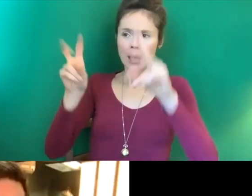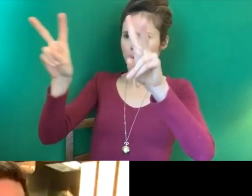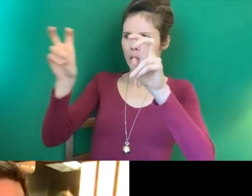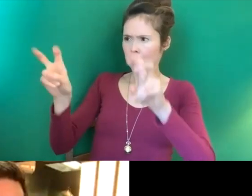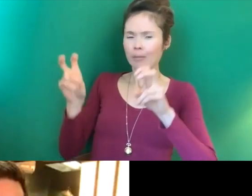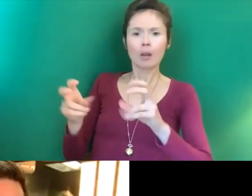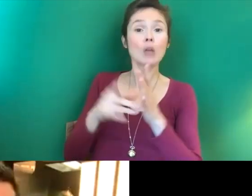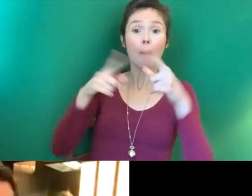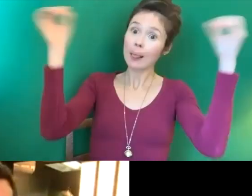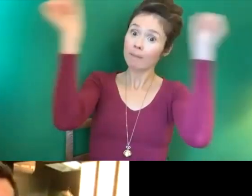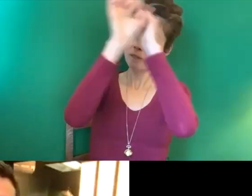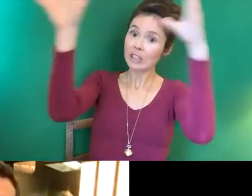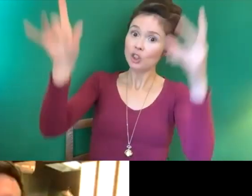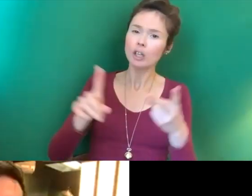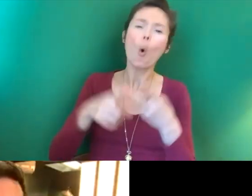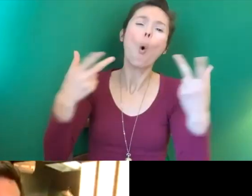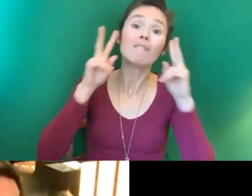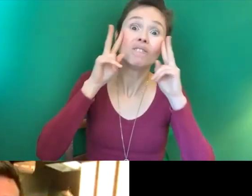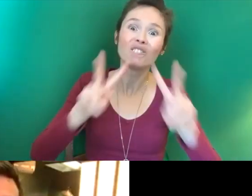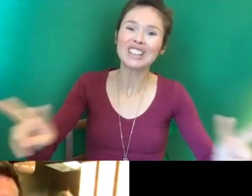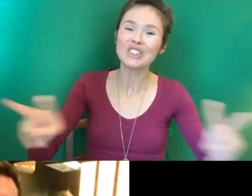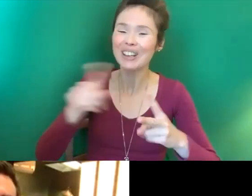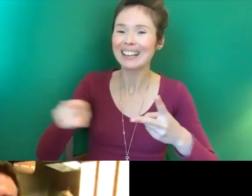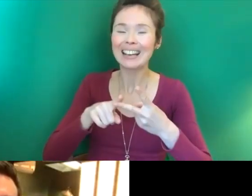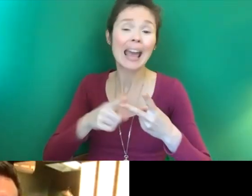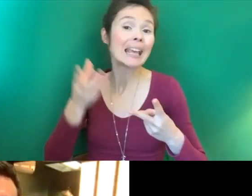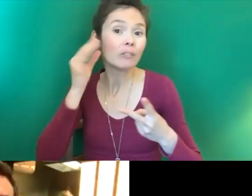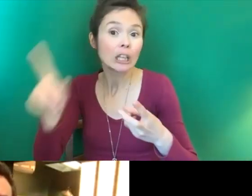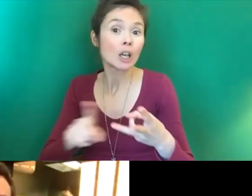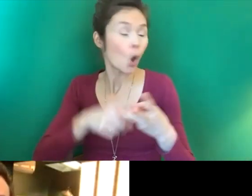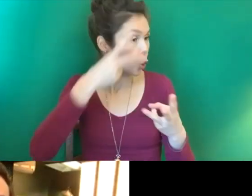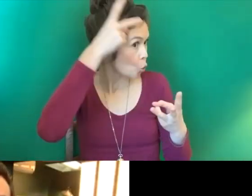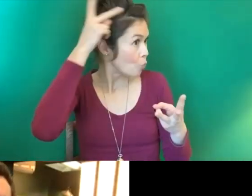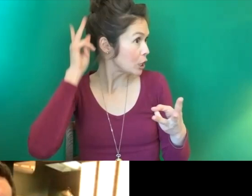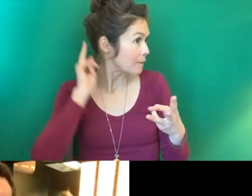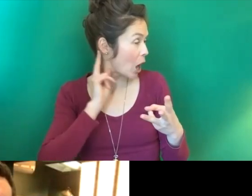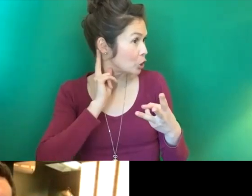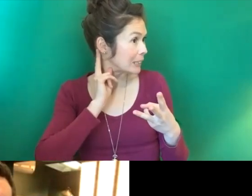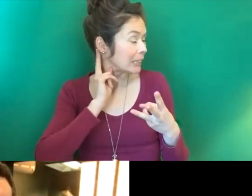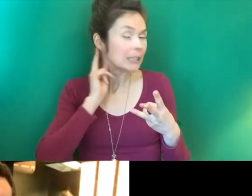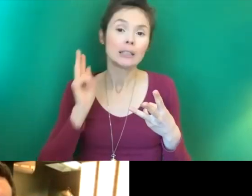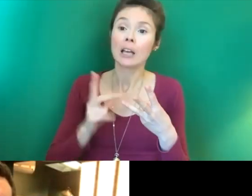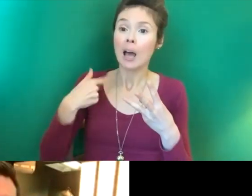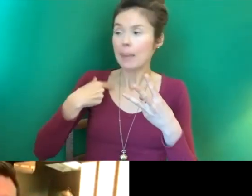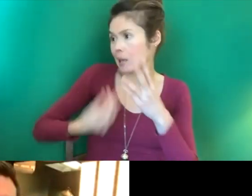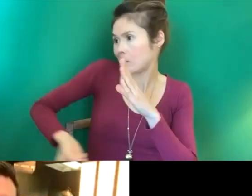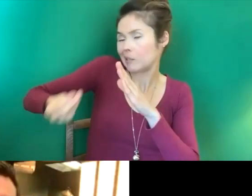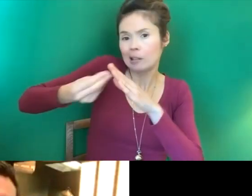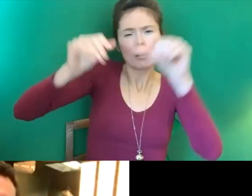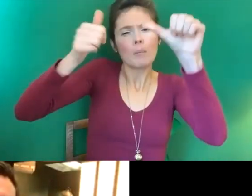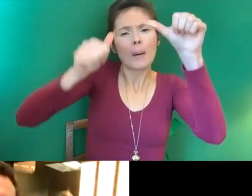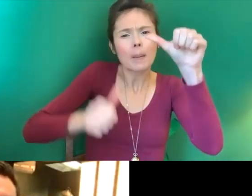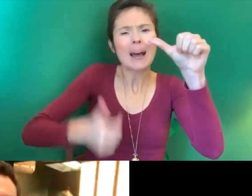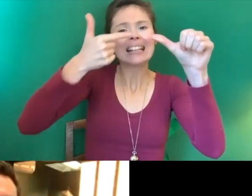vision, under hearing, under neurodiversity, I've listed all the, well, some of the changes. I've done seven for